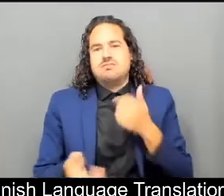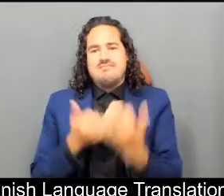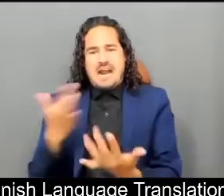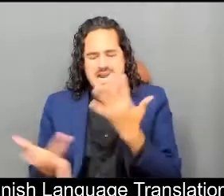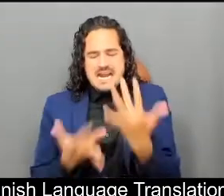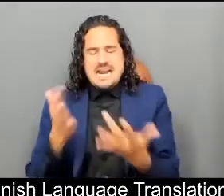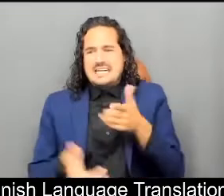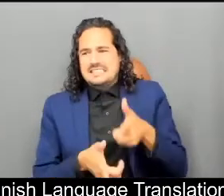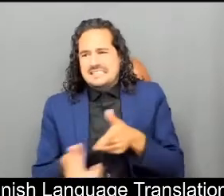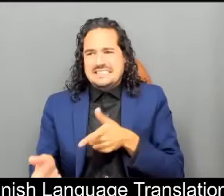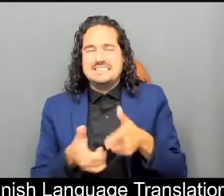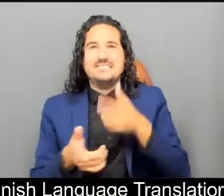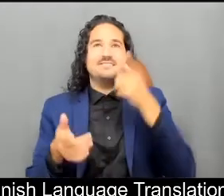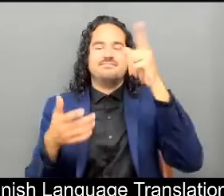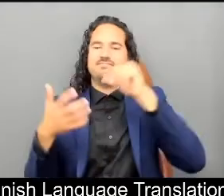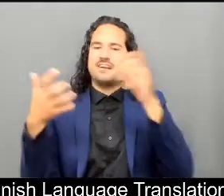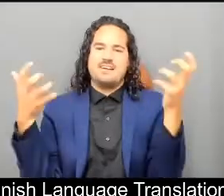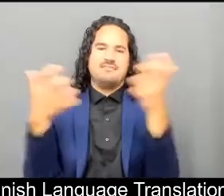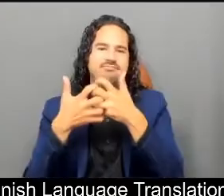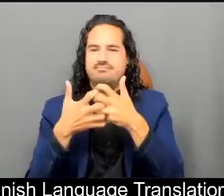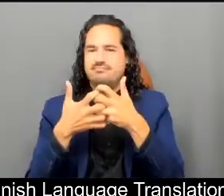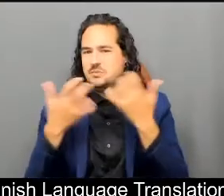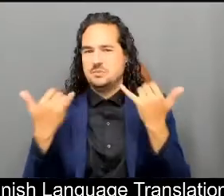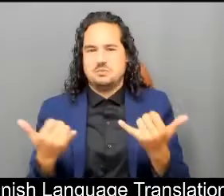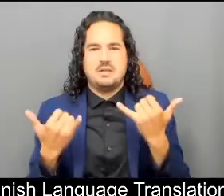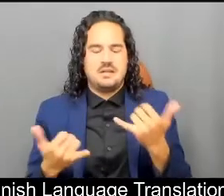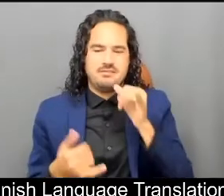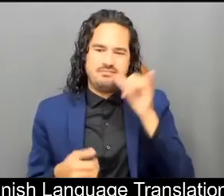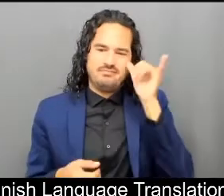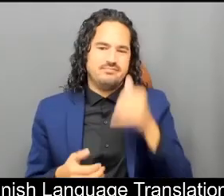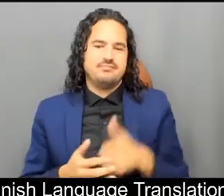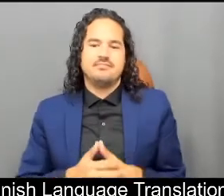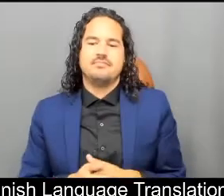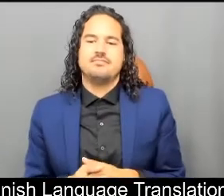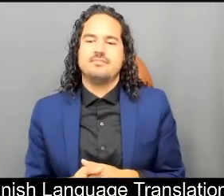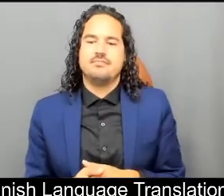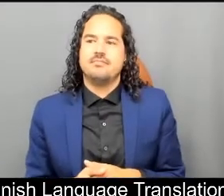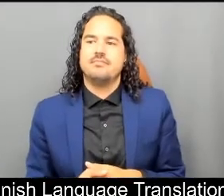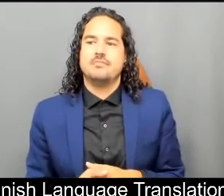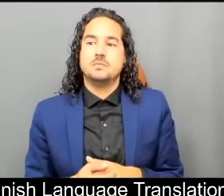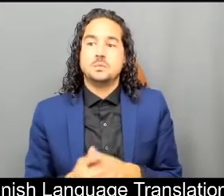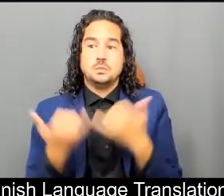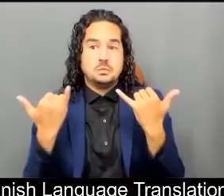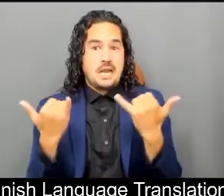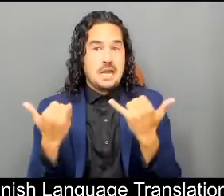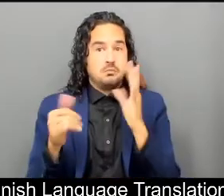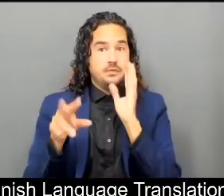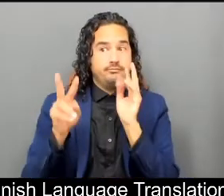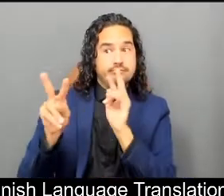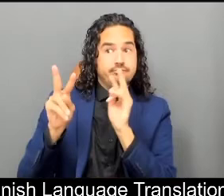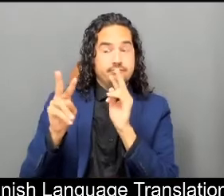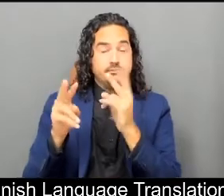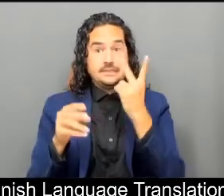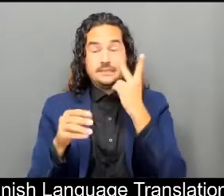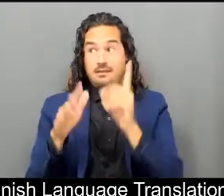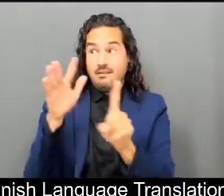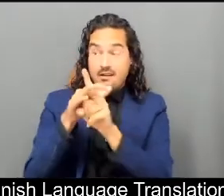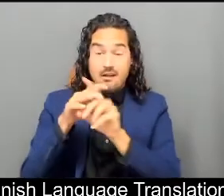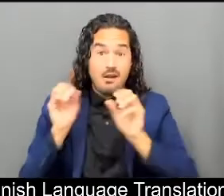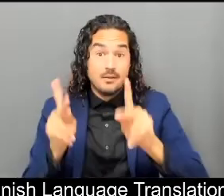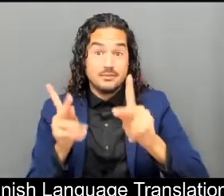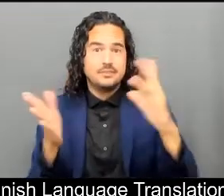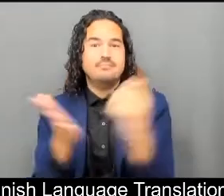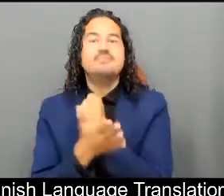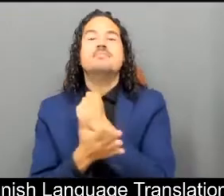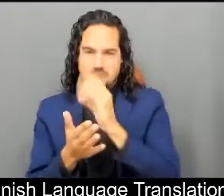weren't able to get there yesterday. Today, we still have the same plan. We're waiting for what we call the window. The window when our weather is right to be able to come in and take